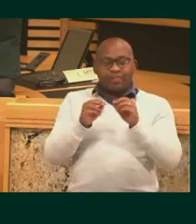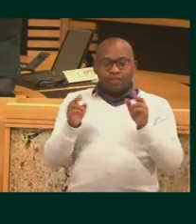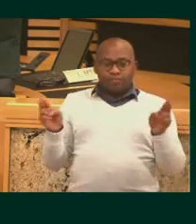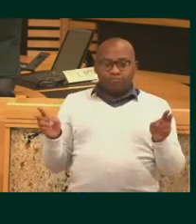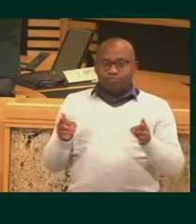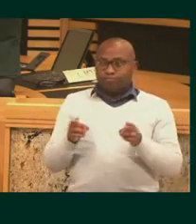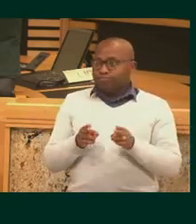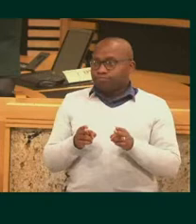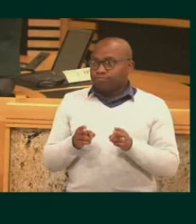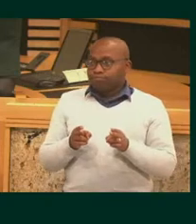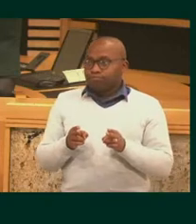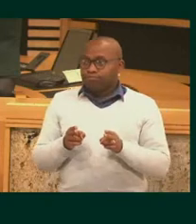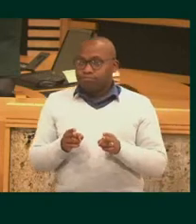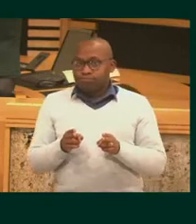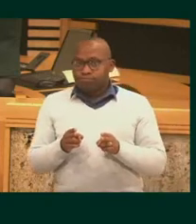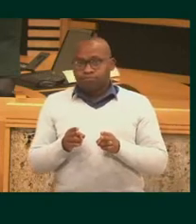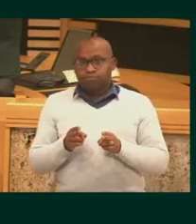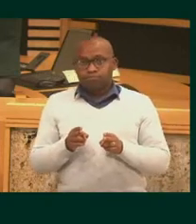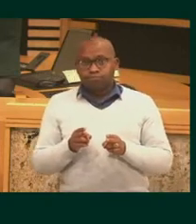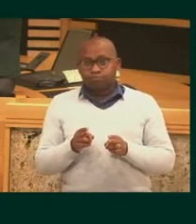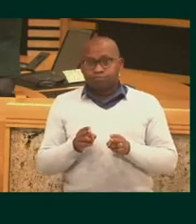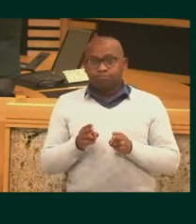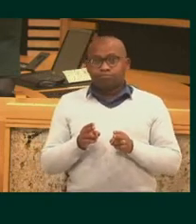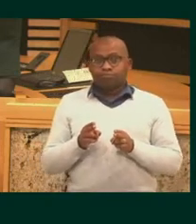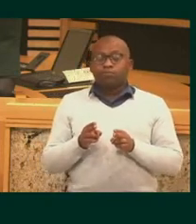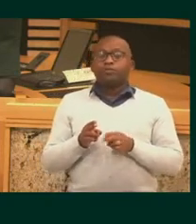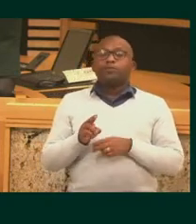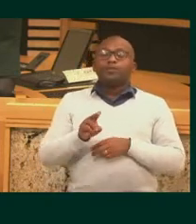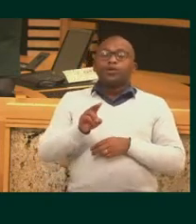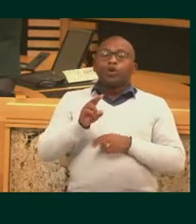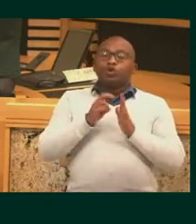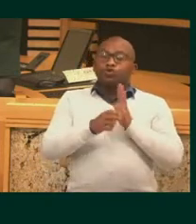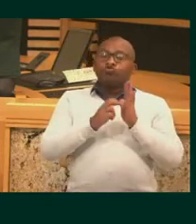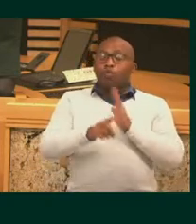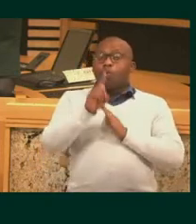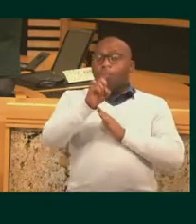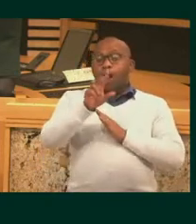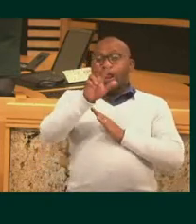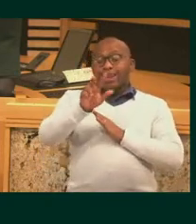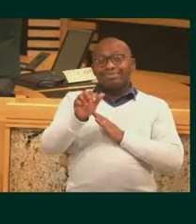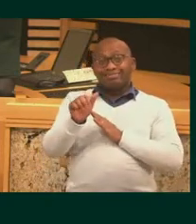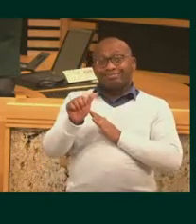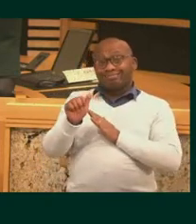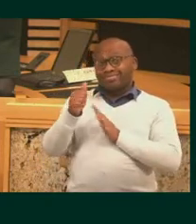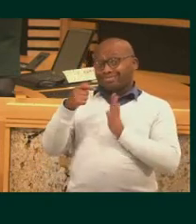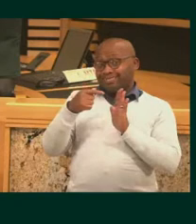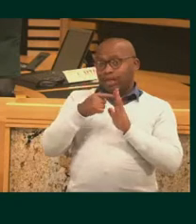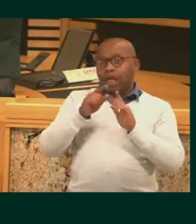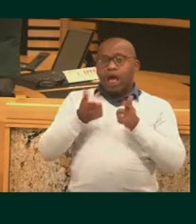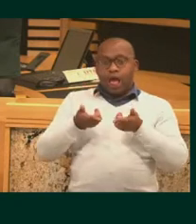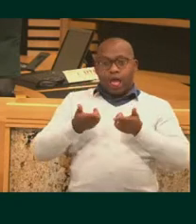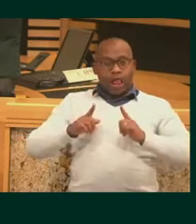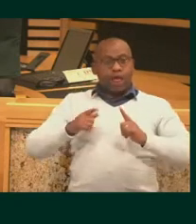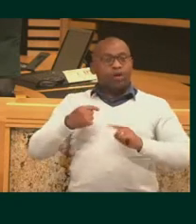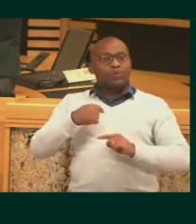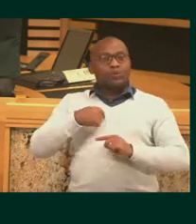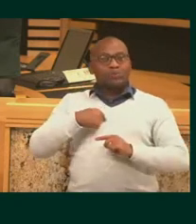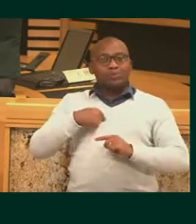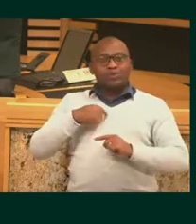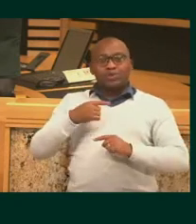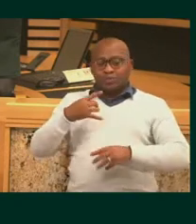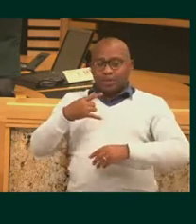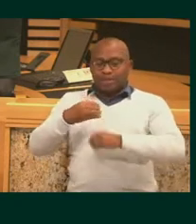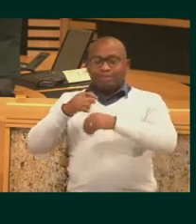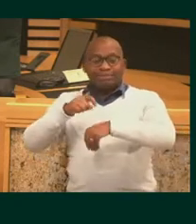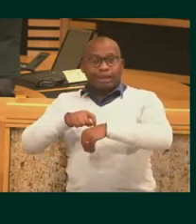extended by the discretion of the speaker in terms of rule 186 subsection 3 if there will be a need for that but I just appeal to honorable